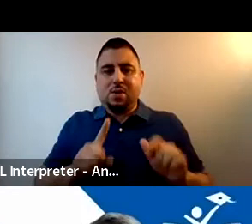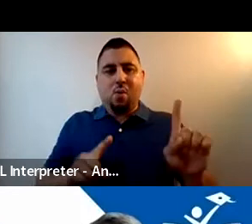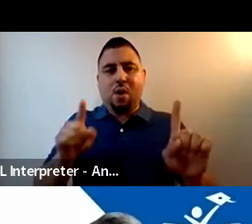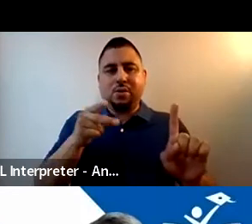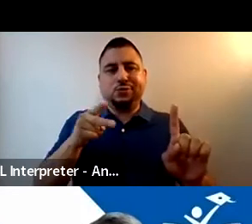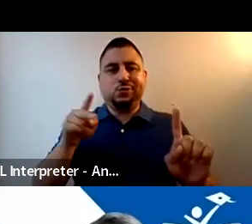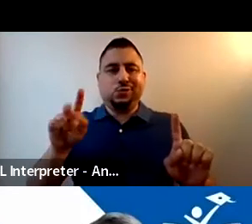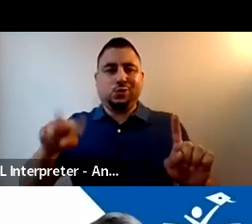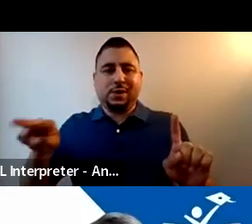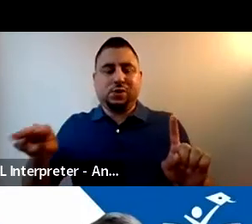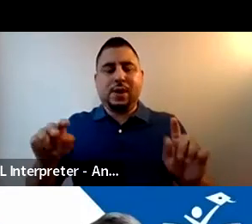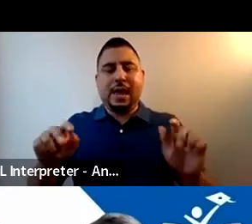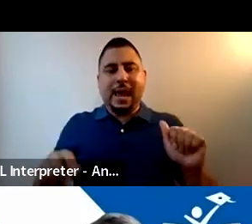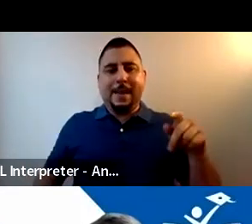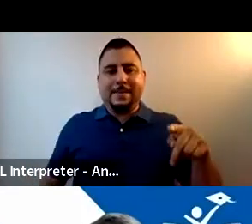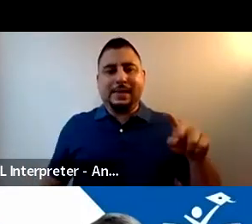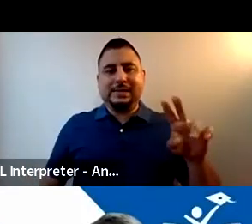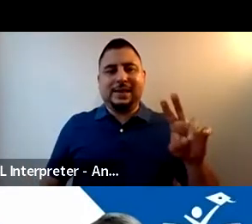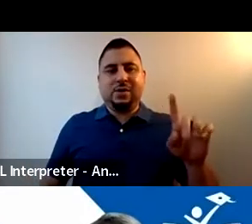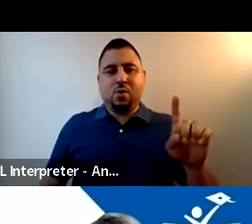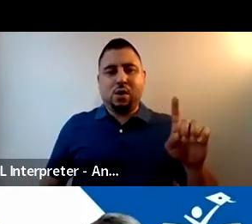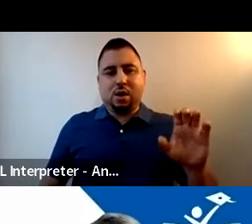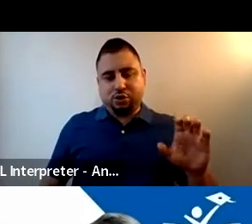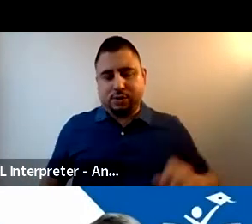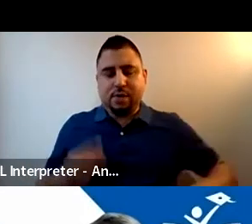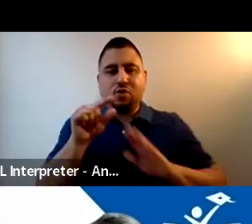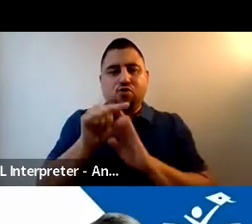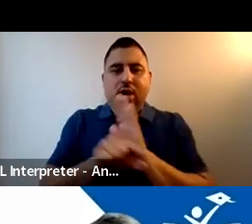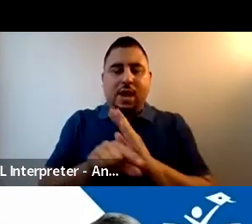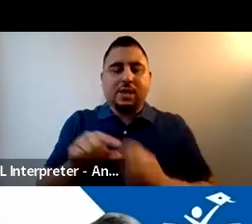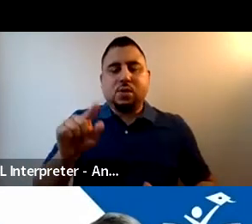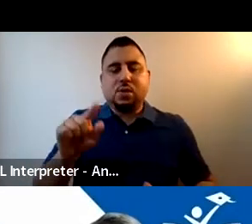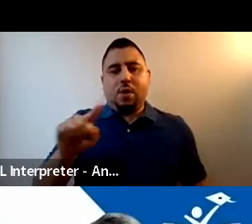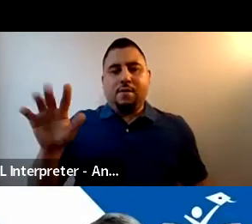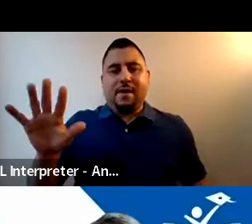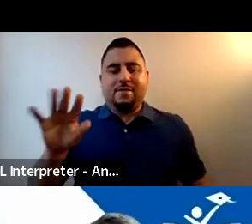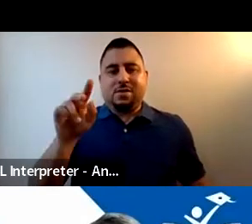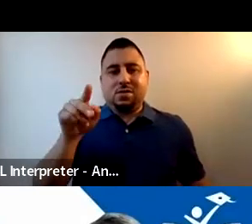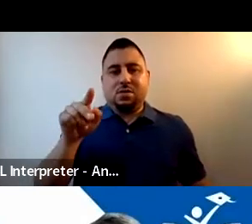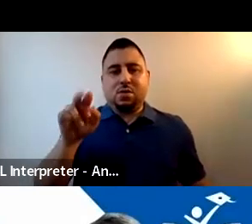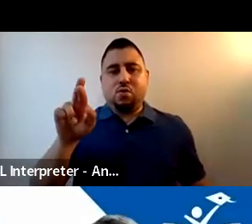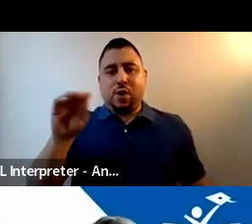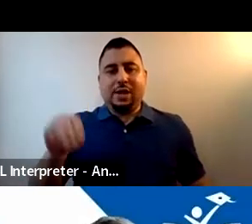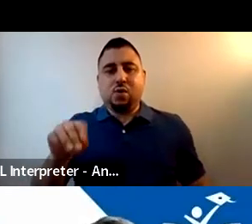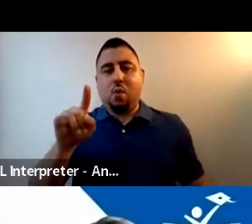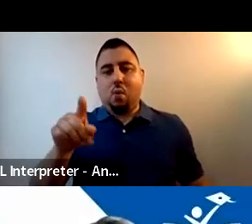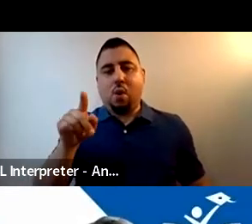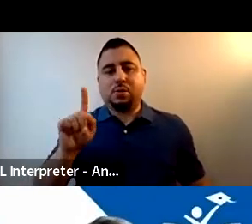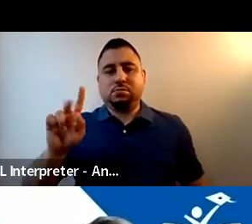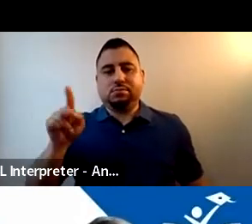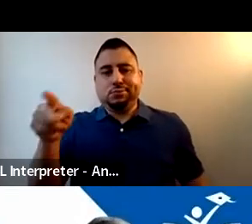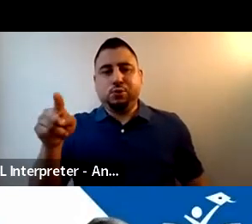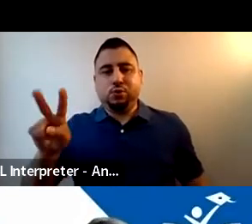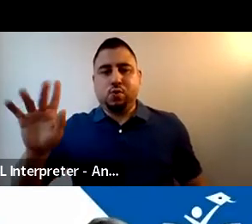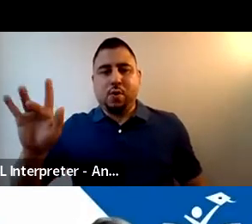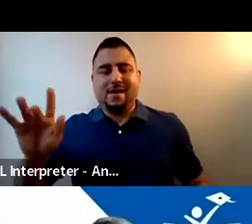1:22 according to AP 7100. For grades 1 to 5, the ratio is supposed to be 1:25. We've exceeded